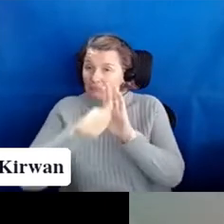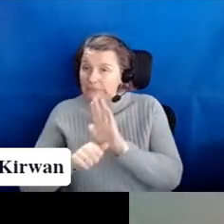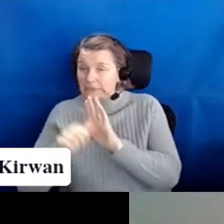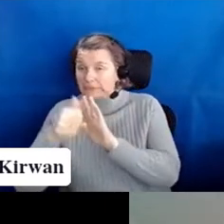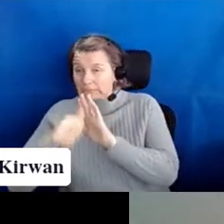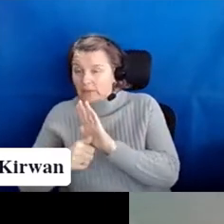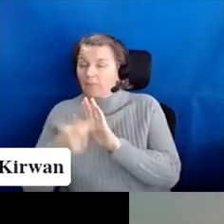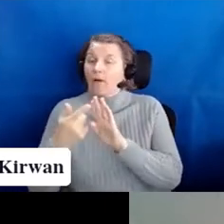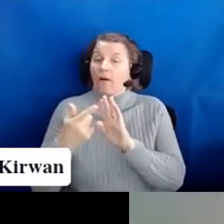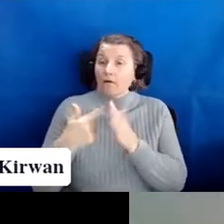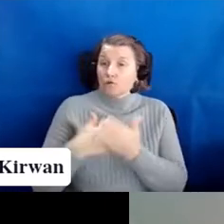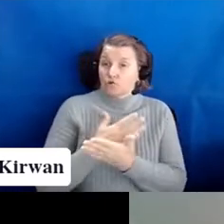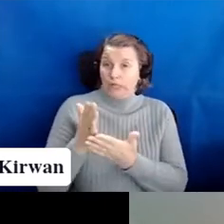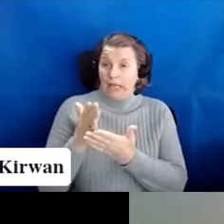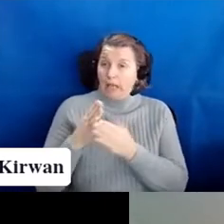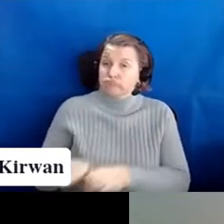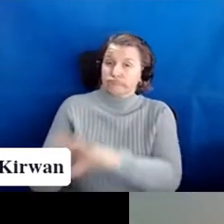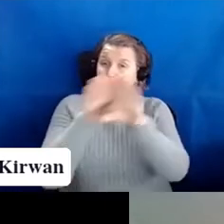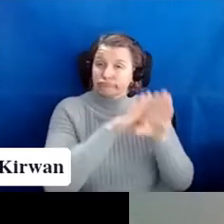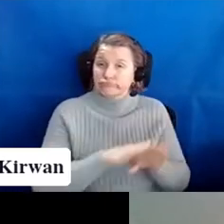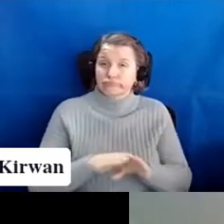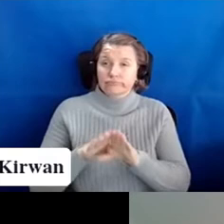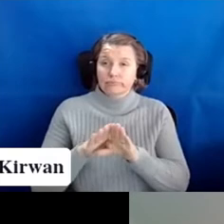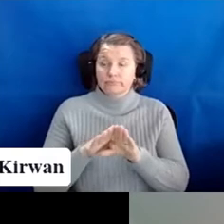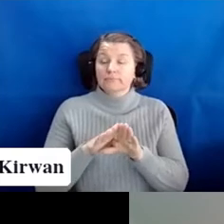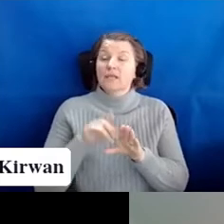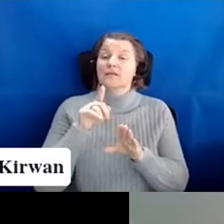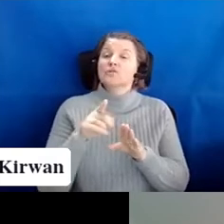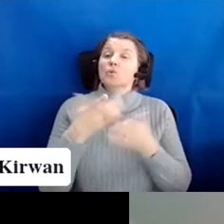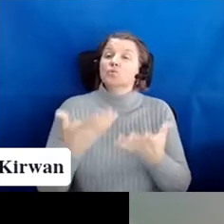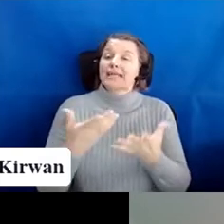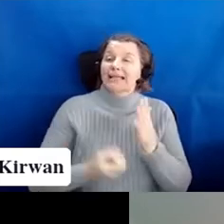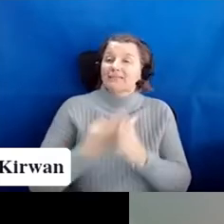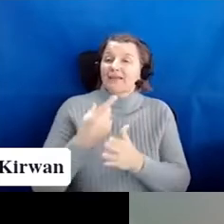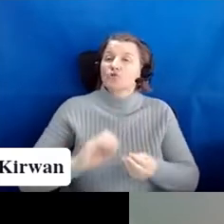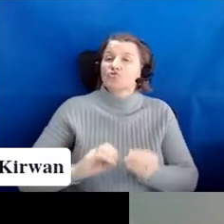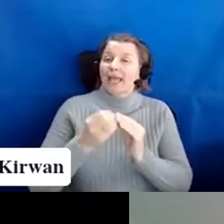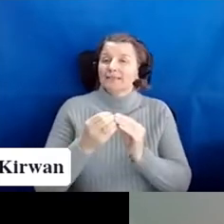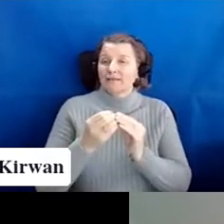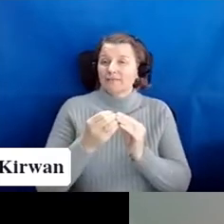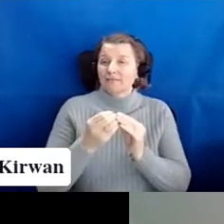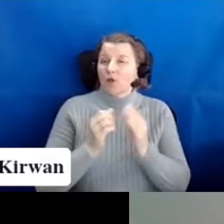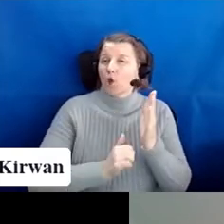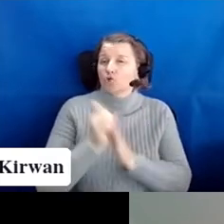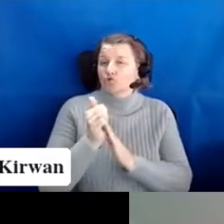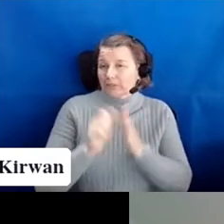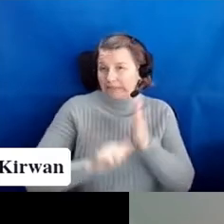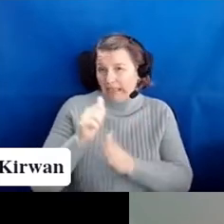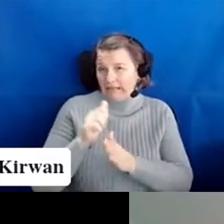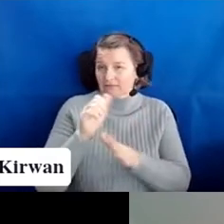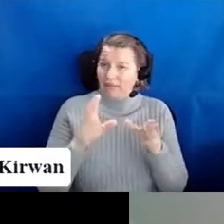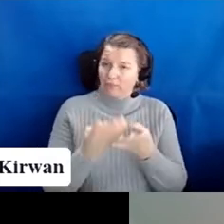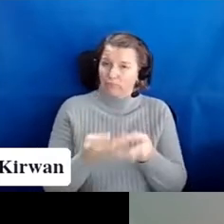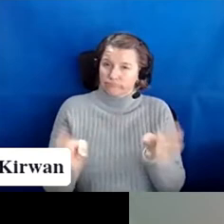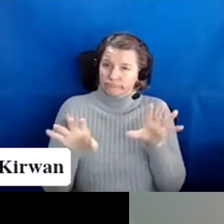purpose. Today's event is hosted by Creative and Cultural Skills, who are the cultural sector skills body with a focus